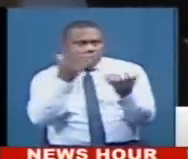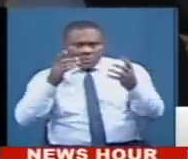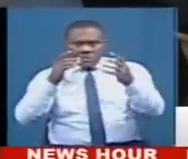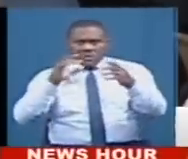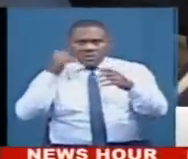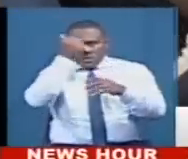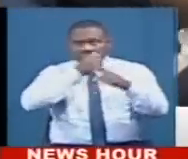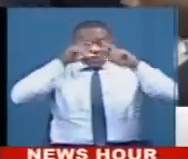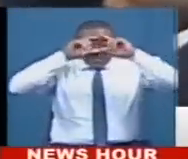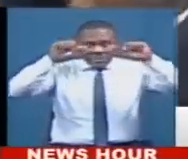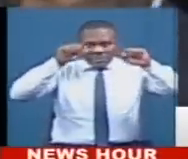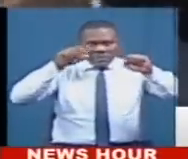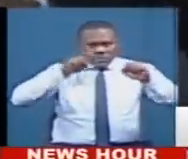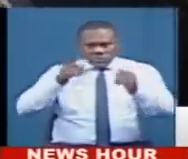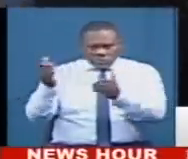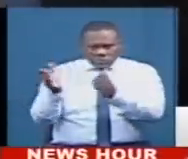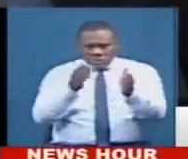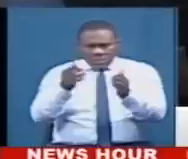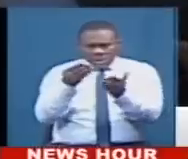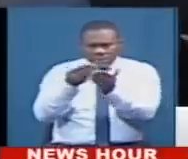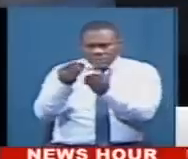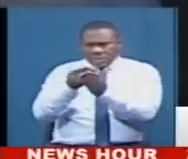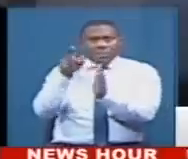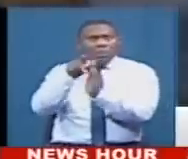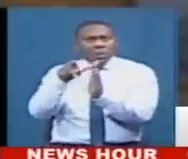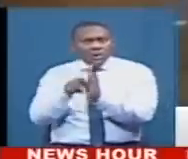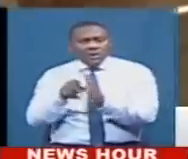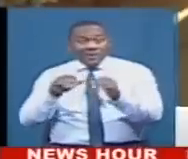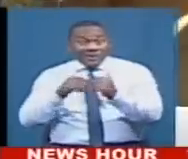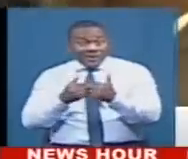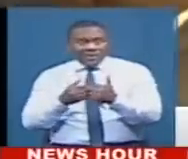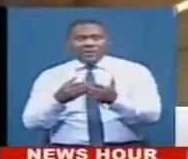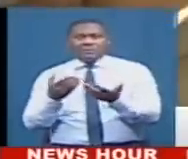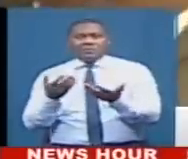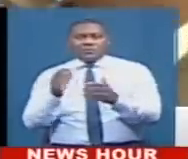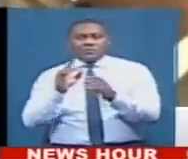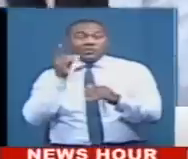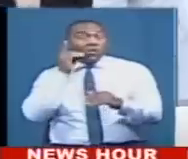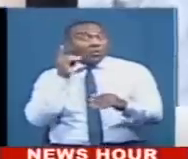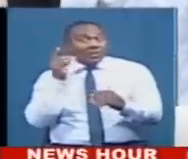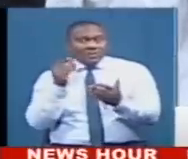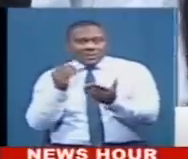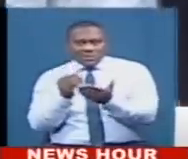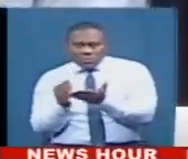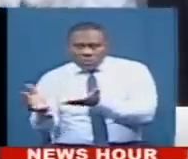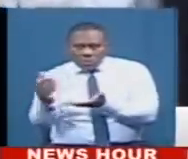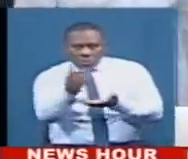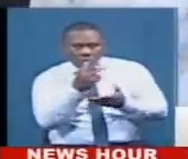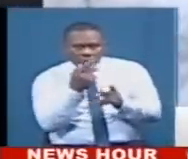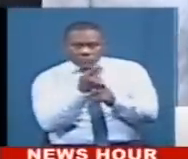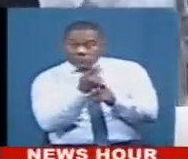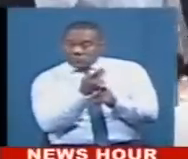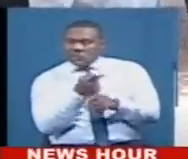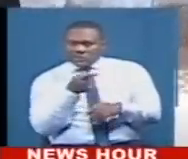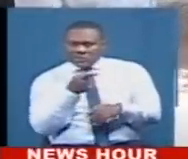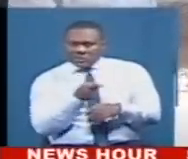to roll out prudent fiscal policies, especially by mobilizing domestic revenue, seen as a critical